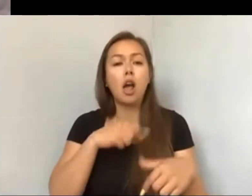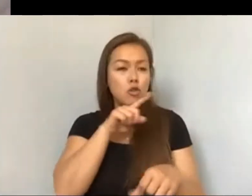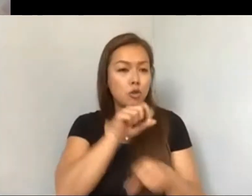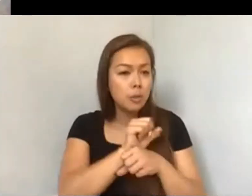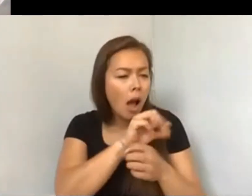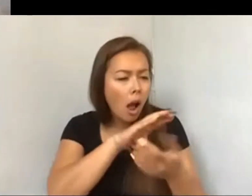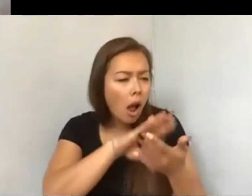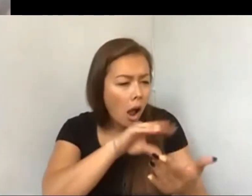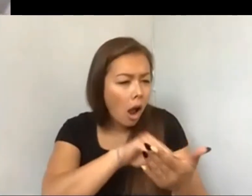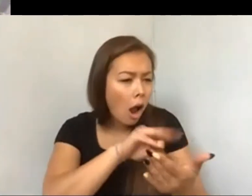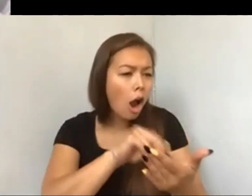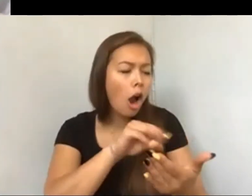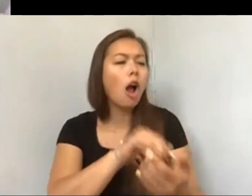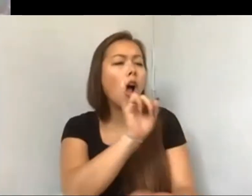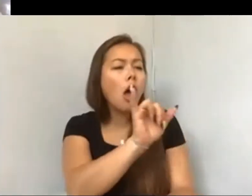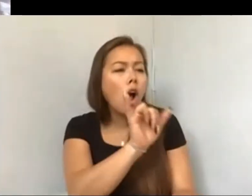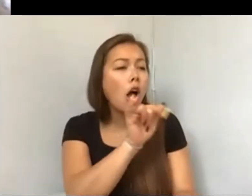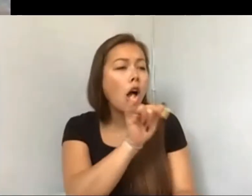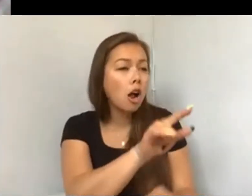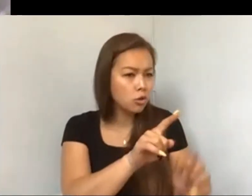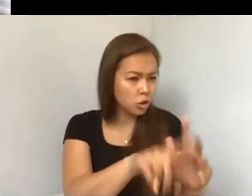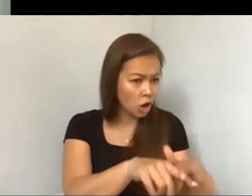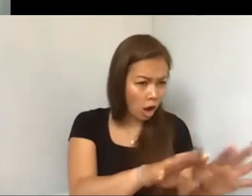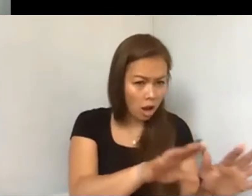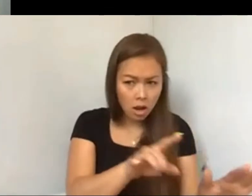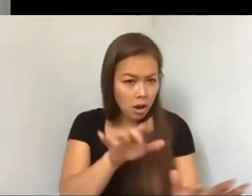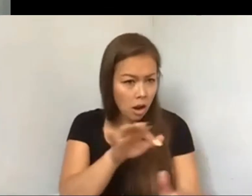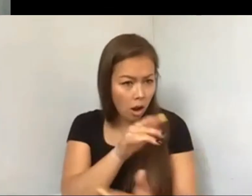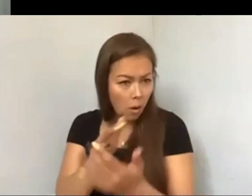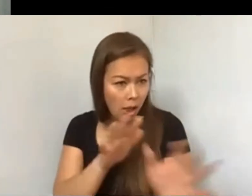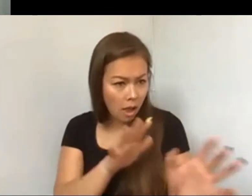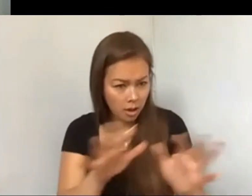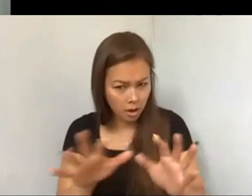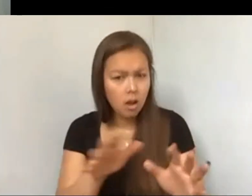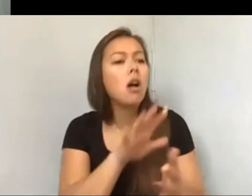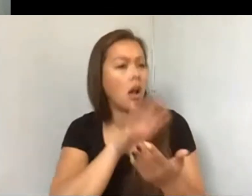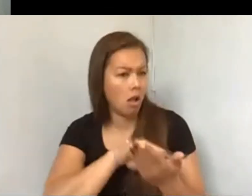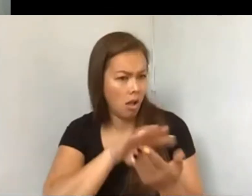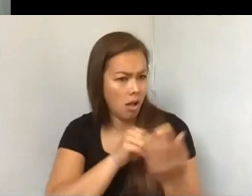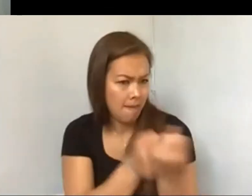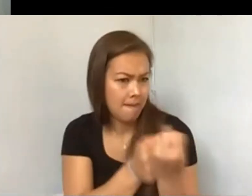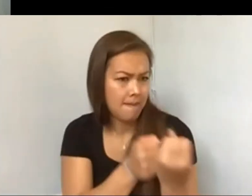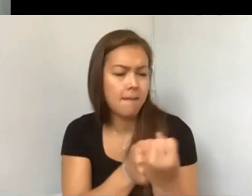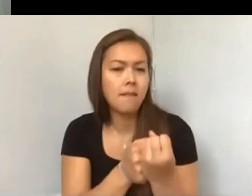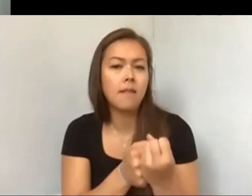where they need to and go forth without doing that overwhelming thing.